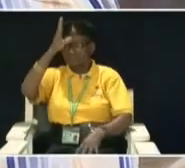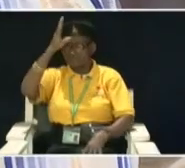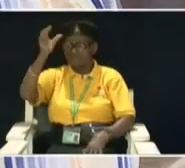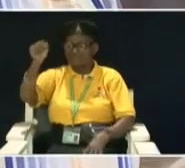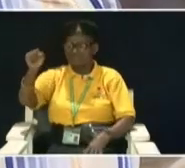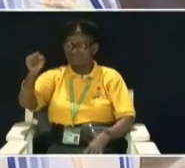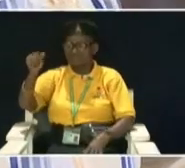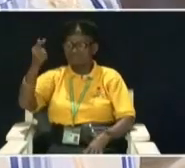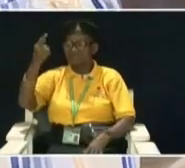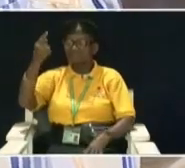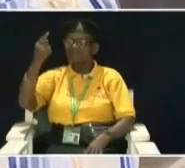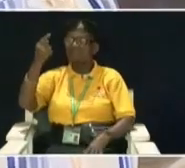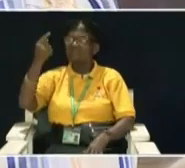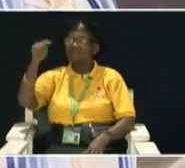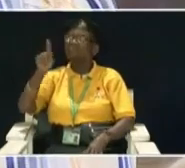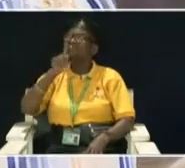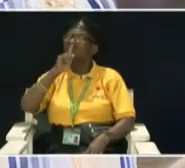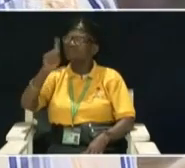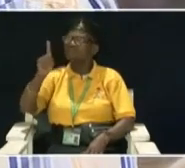the original I am,